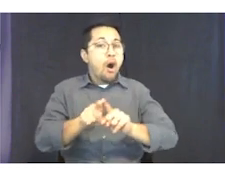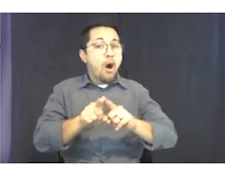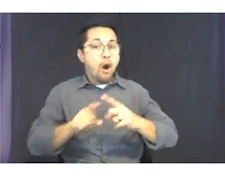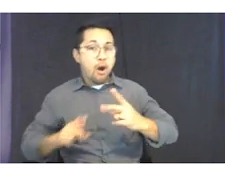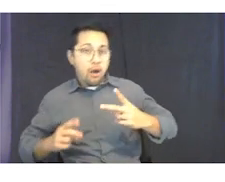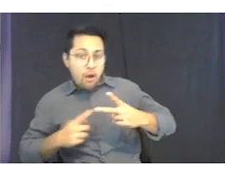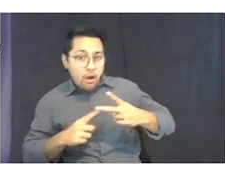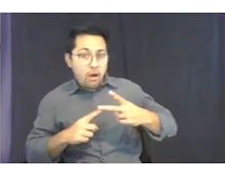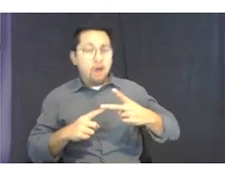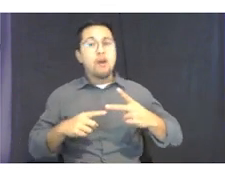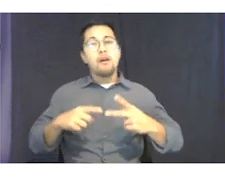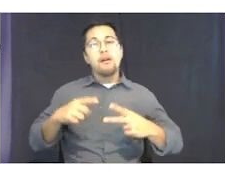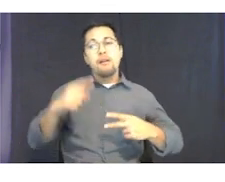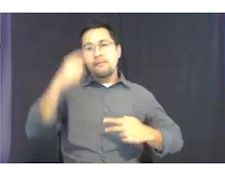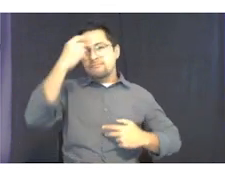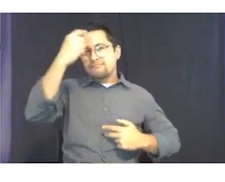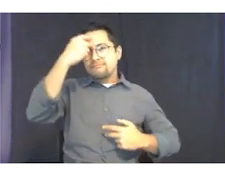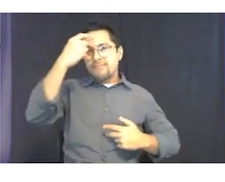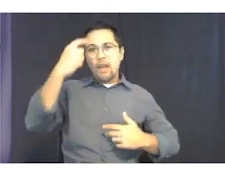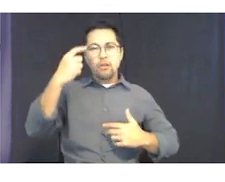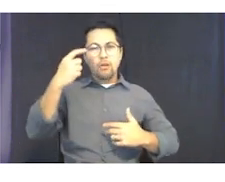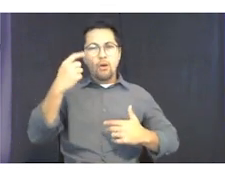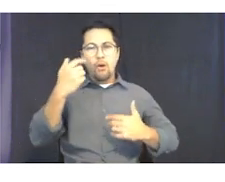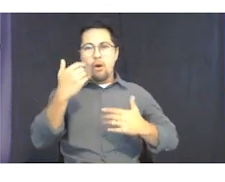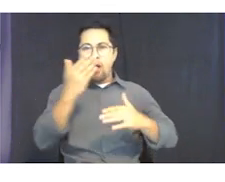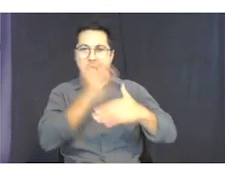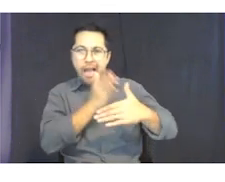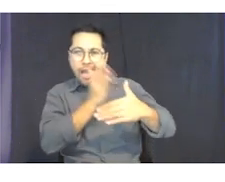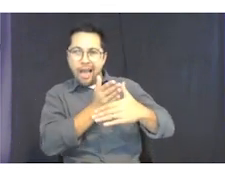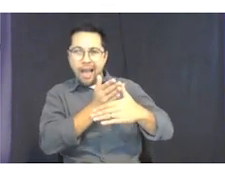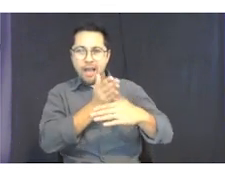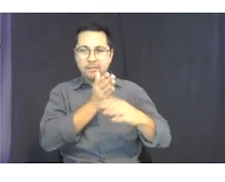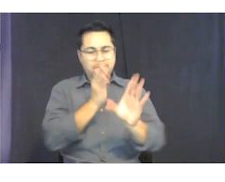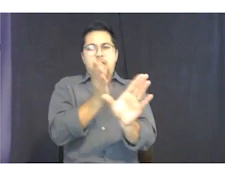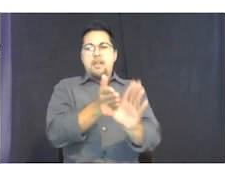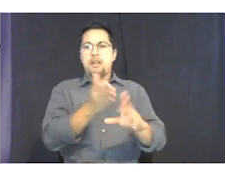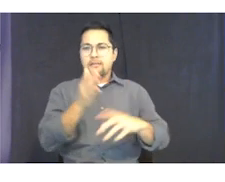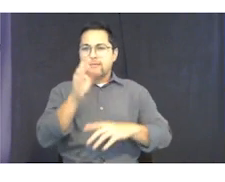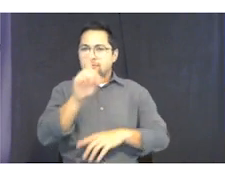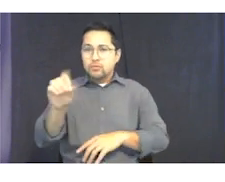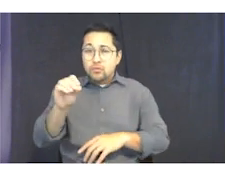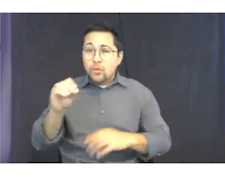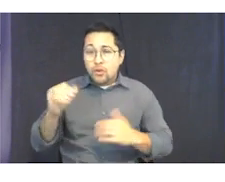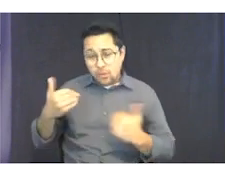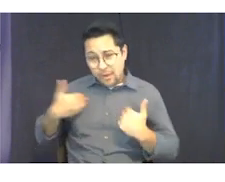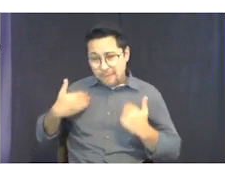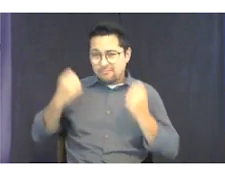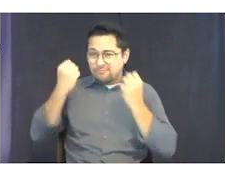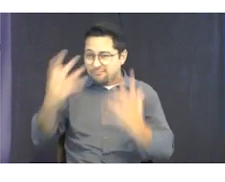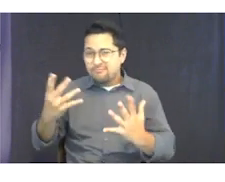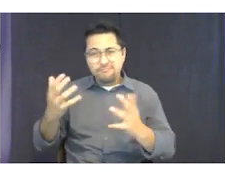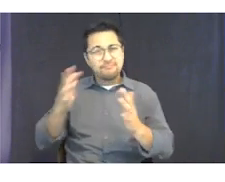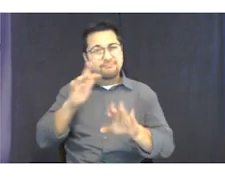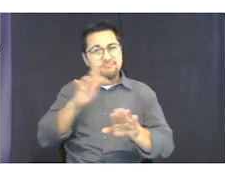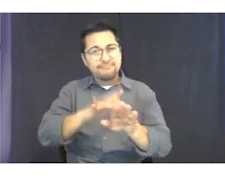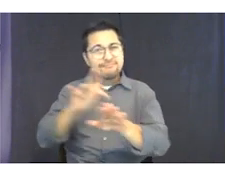psychiatric, or psychological disorder. And there are many resources available to you on that page. We